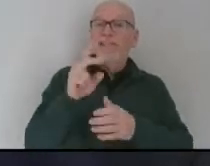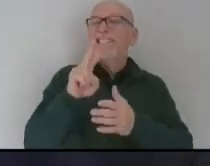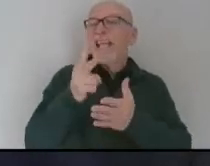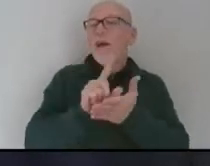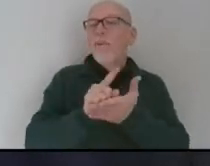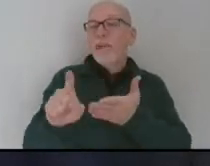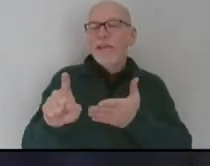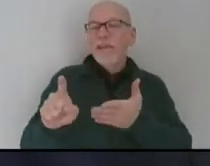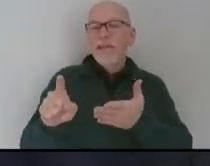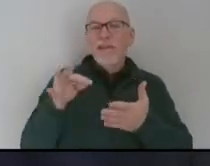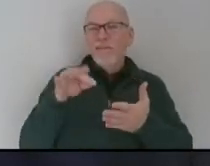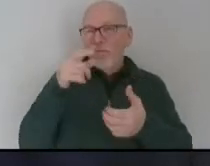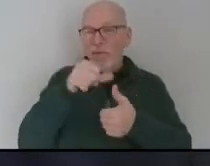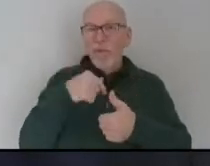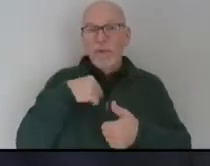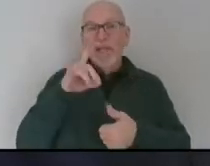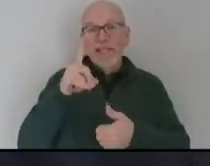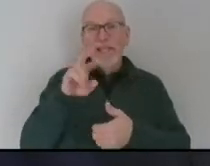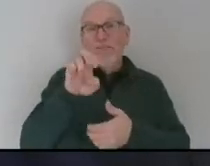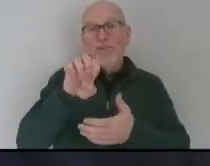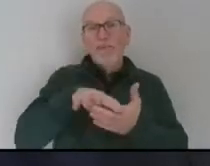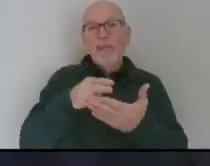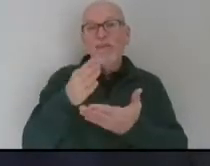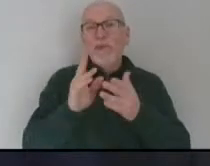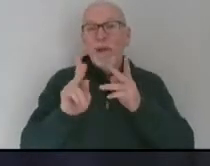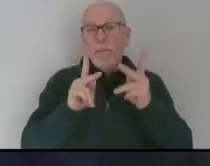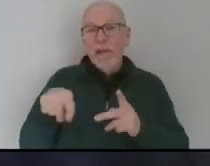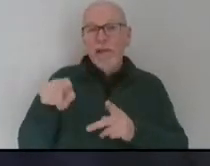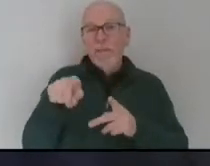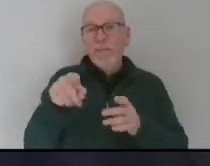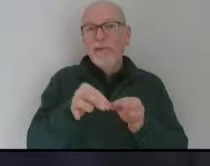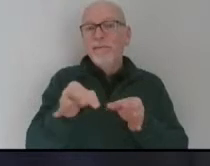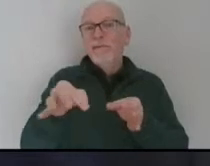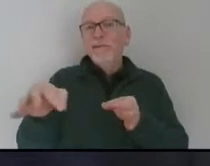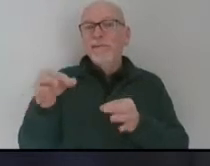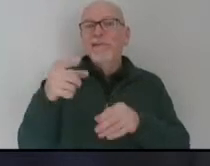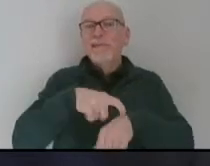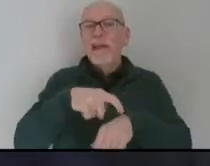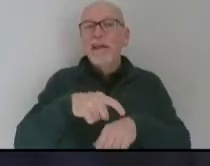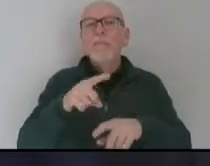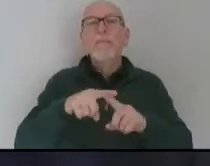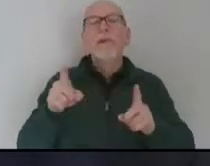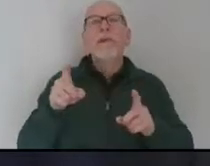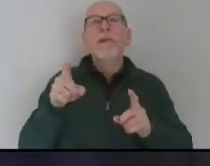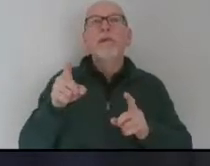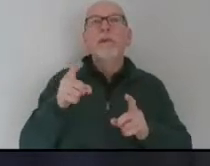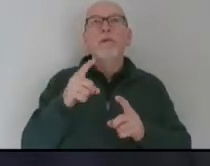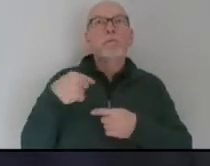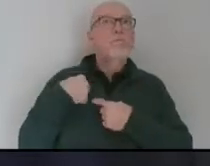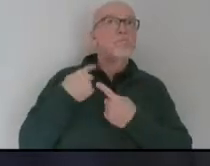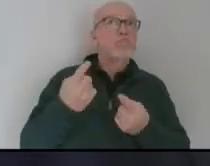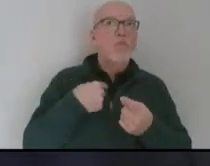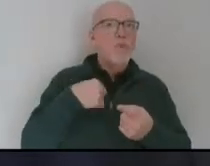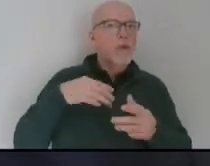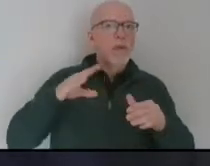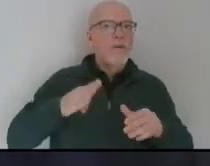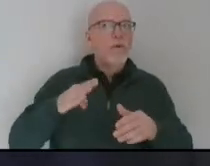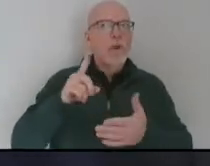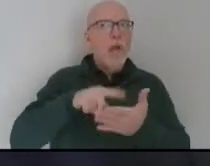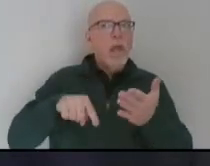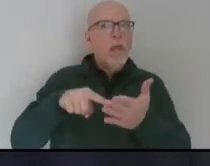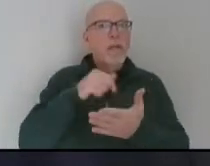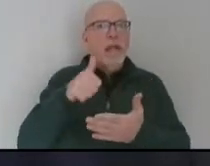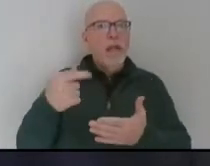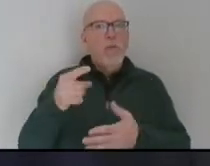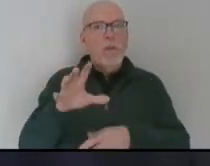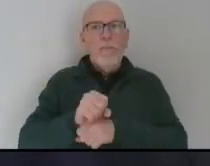recall that, we did have to reschedule some people into later time slots. But since then, to my knowledge, we have not canceled appointments because of lack